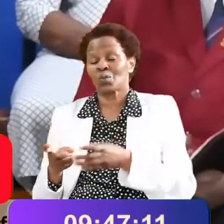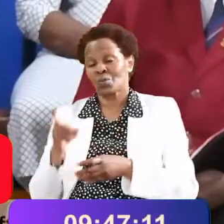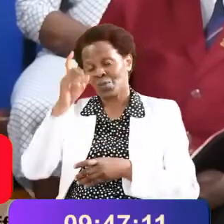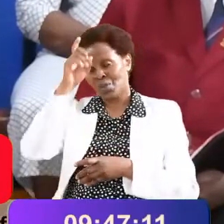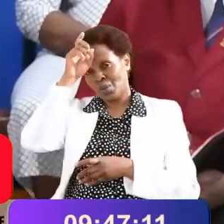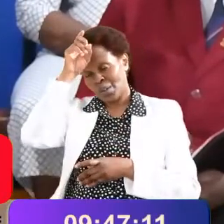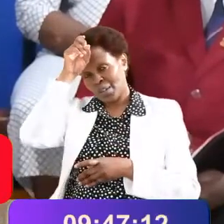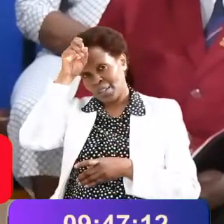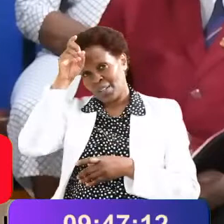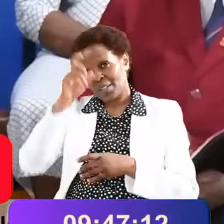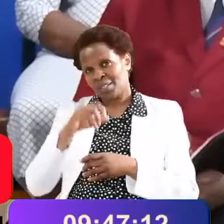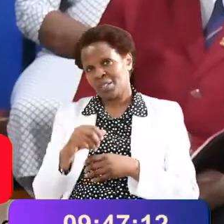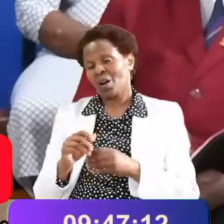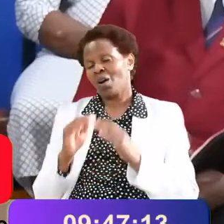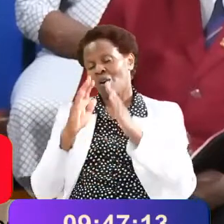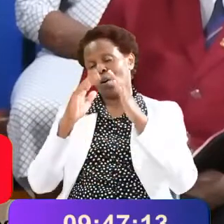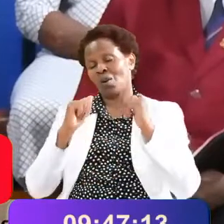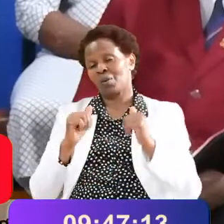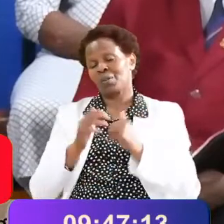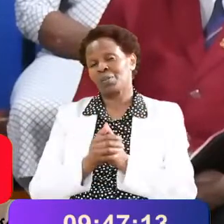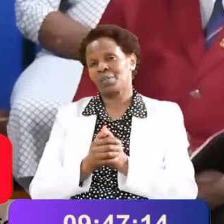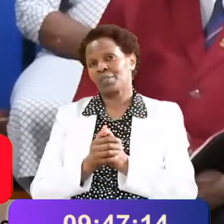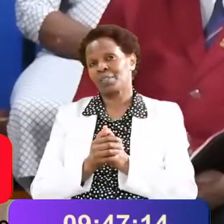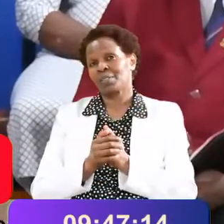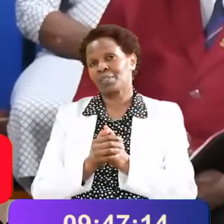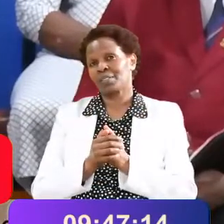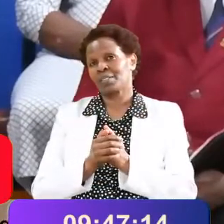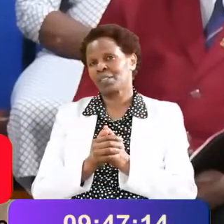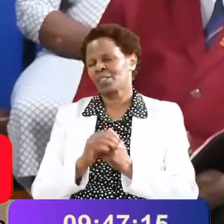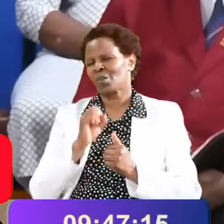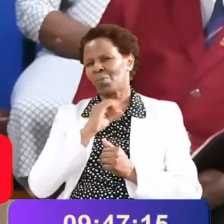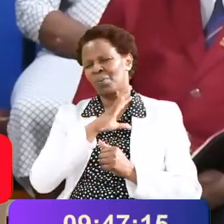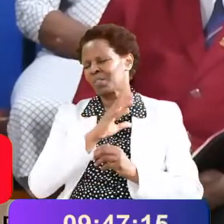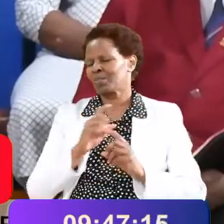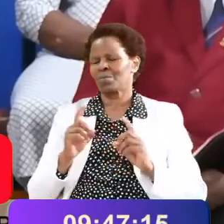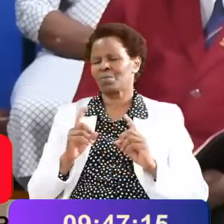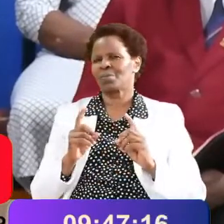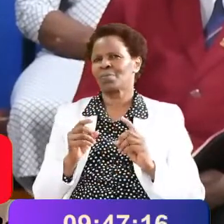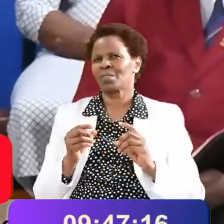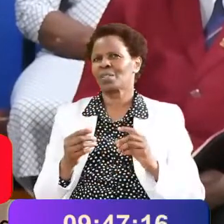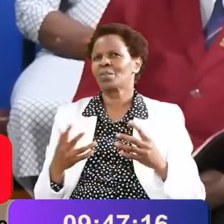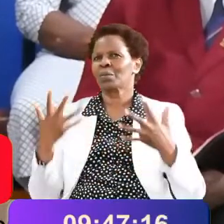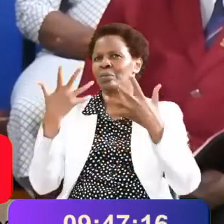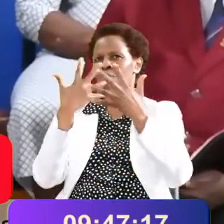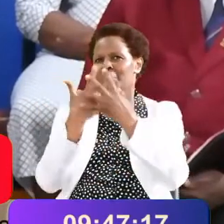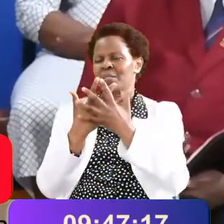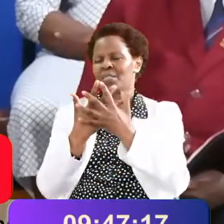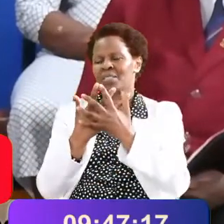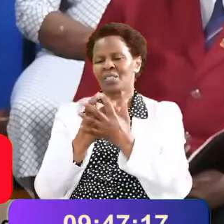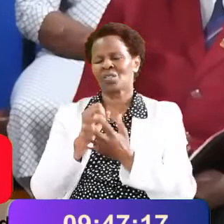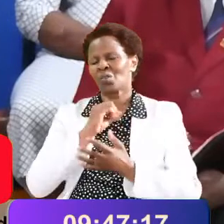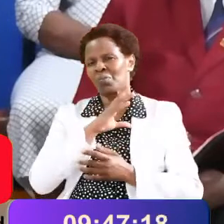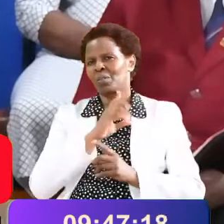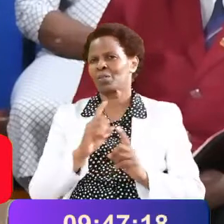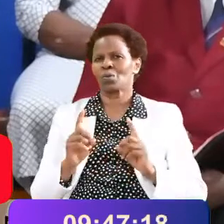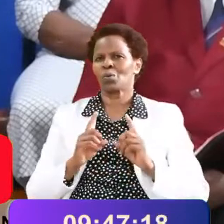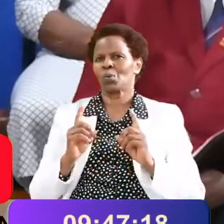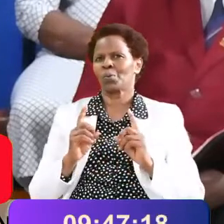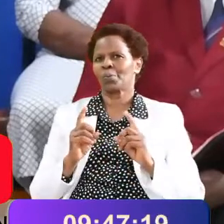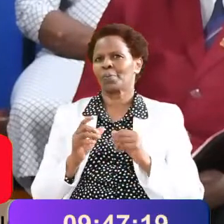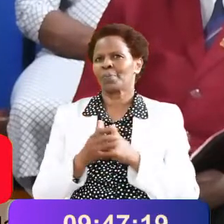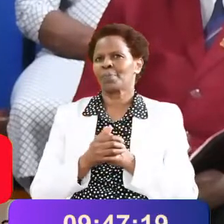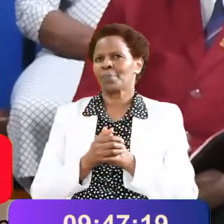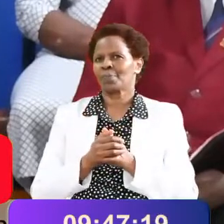complain. He was contented there until he became the leader. When he was put in prison, he was contented until he became the leader in prison. So